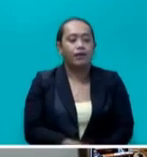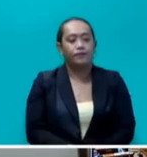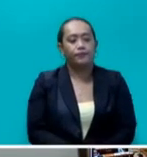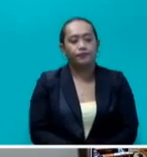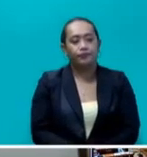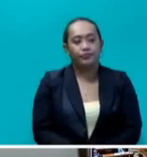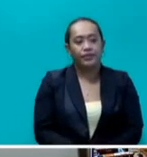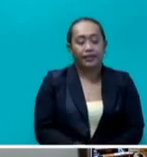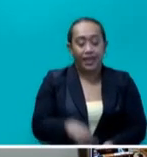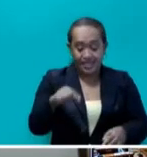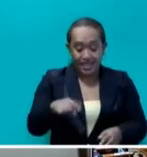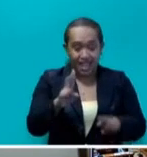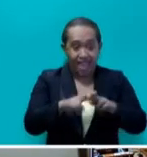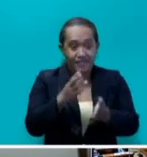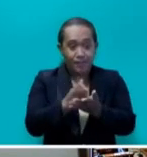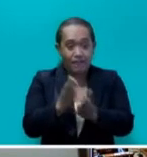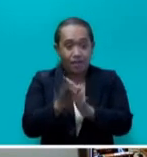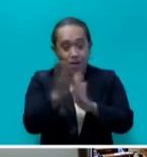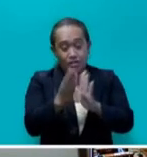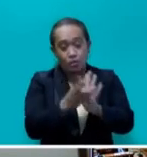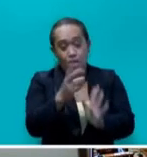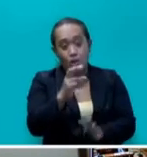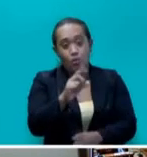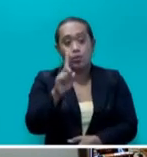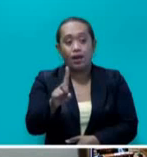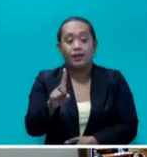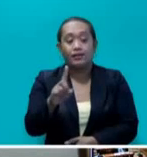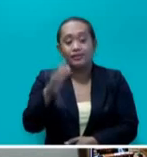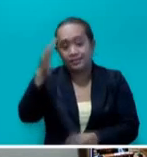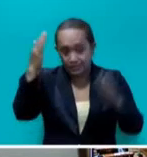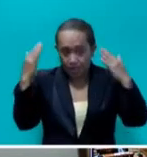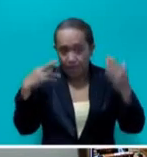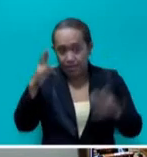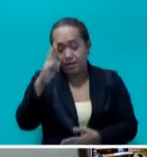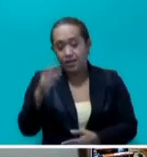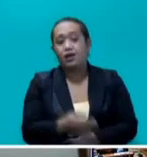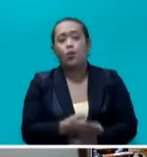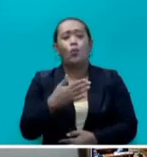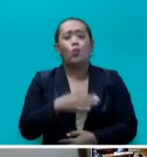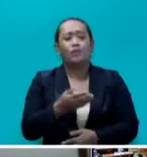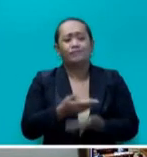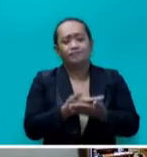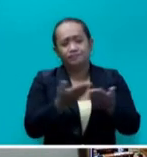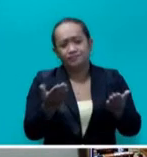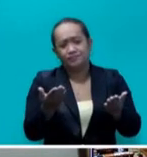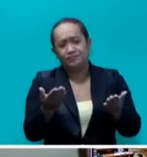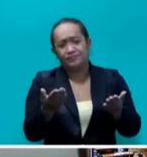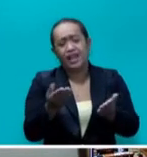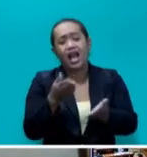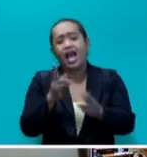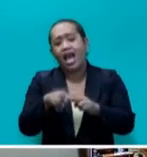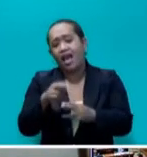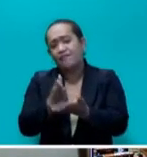This Fiji National Provident Fund Budget Amendment Bill 2021, Mr. Speaker, sir, seeks to amend the FNPF Act to increase the rates of